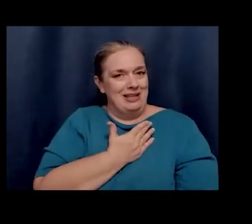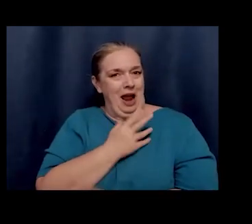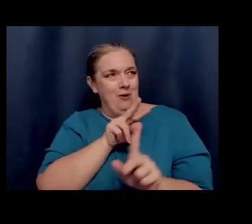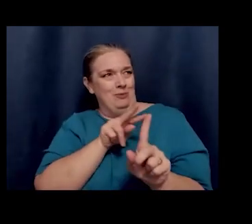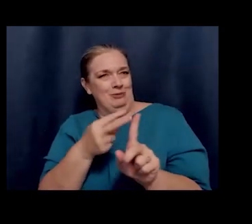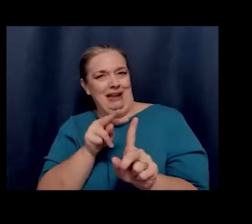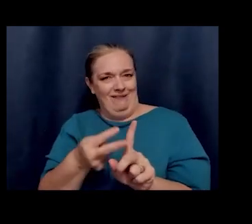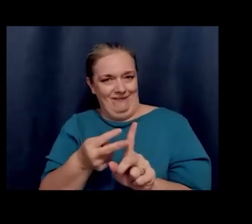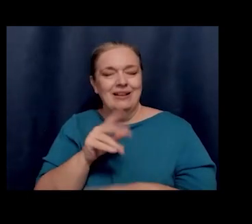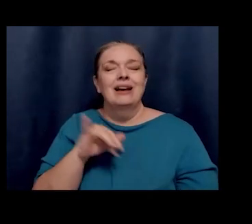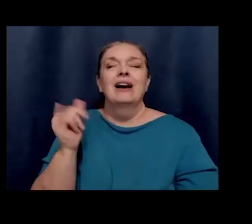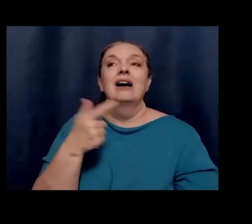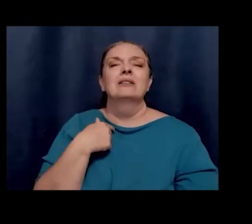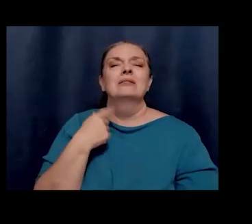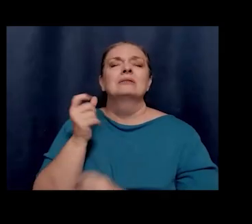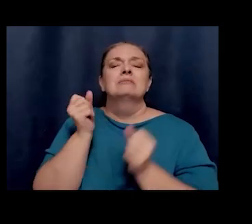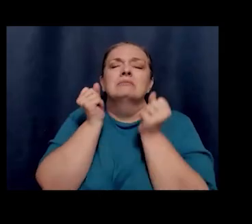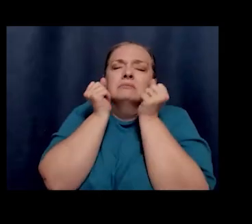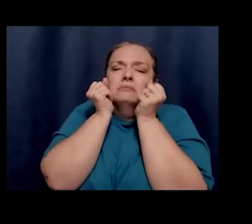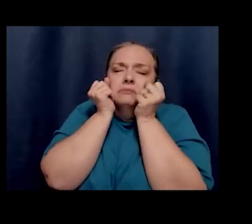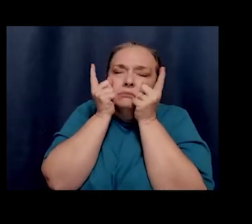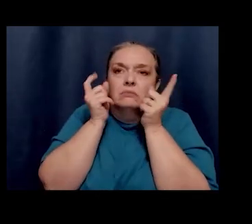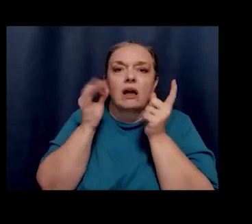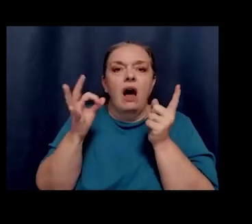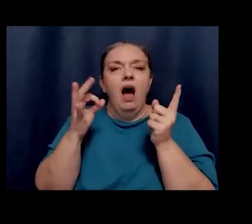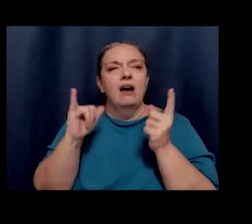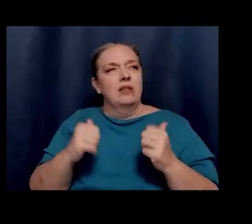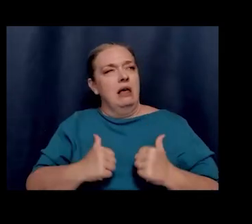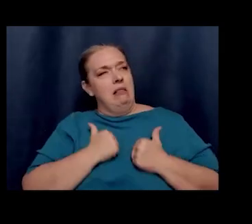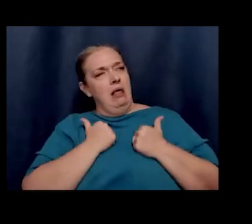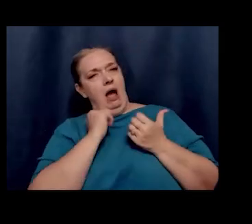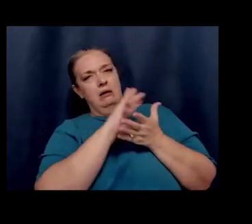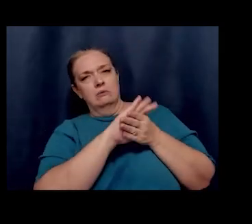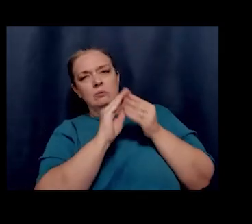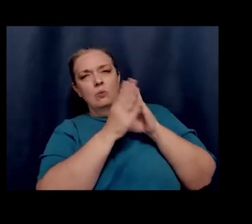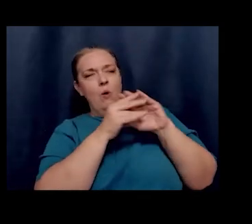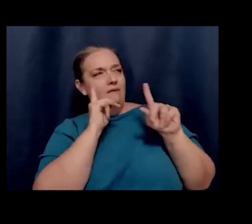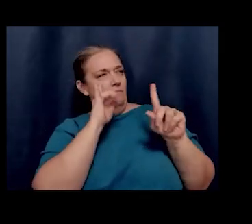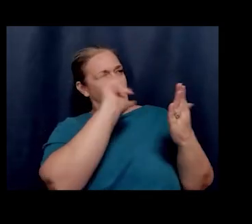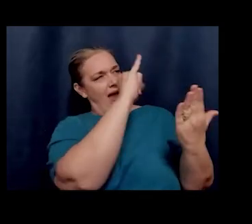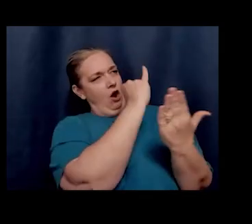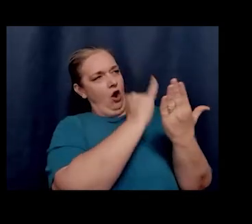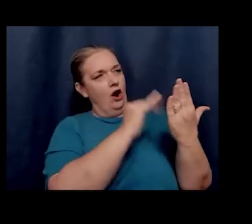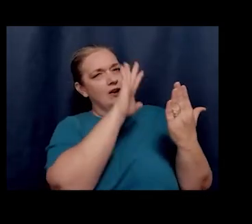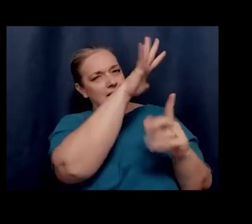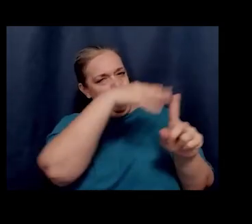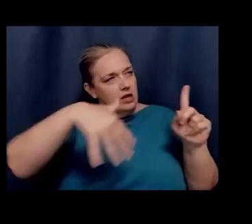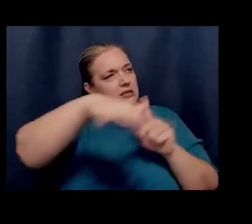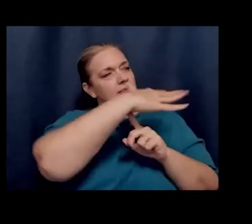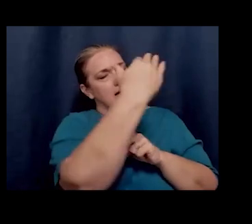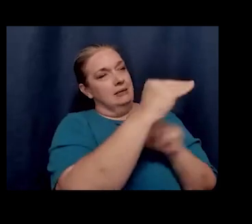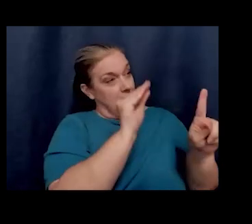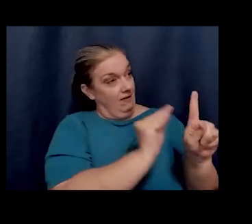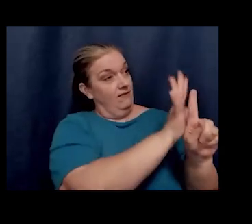gaining access to the wide range of sensory and biographical elements that make each artist and each place